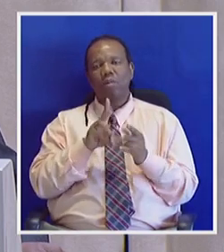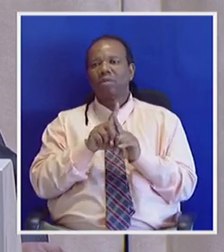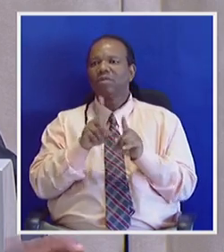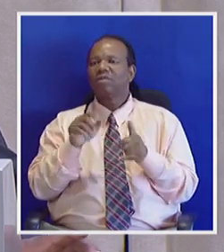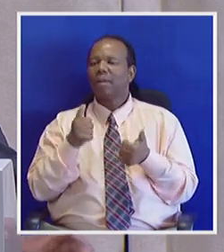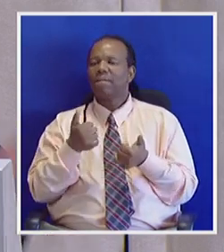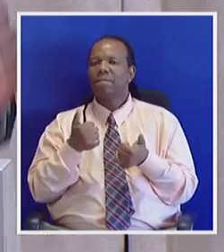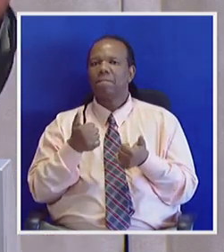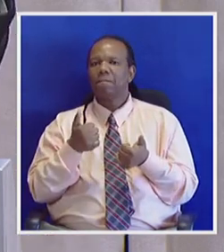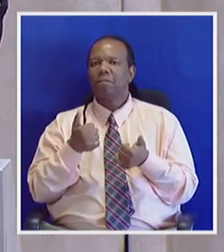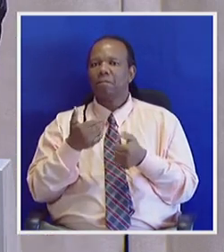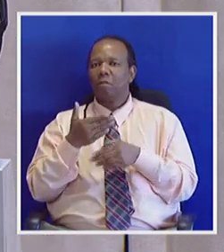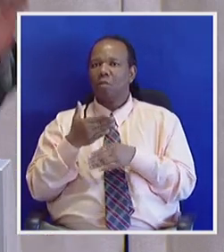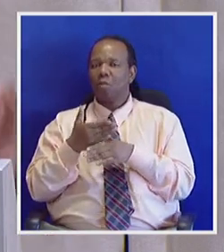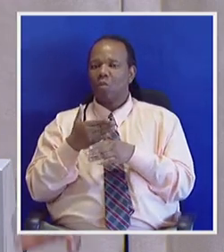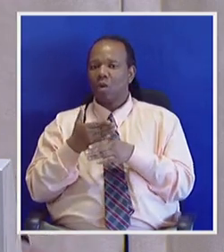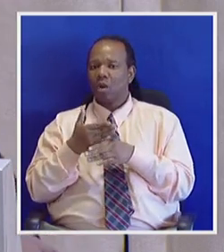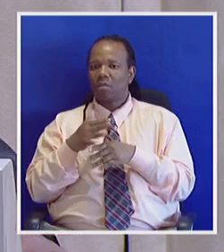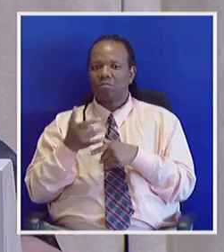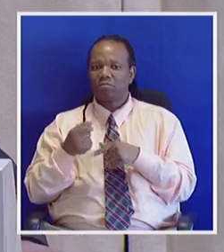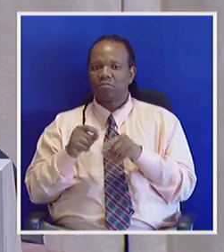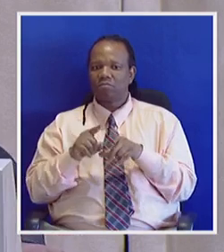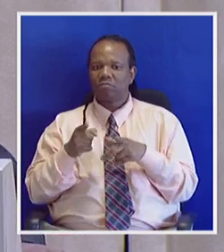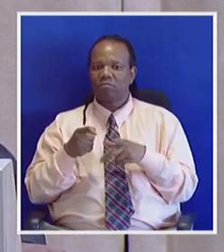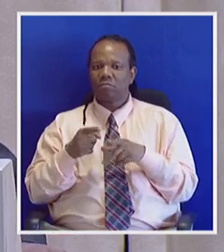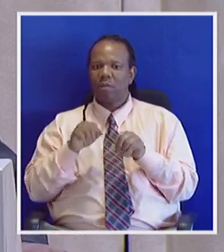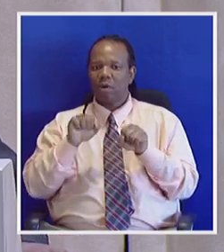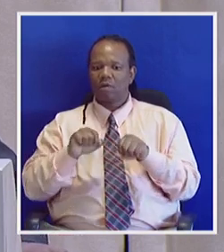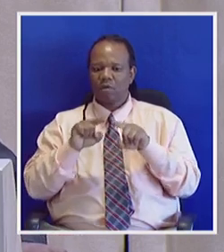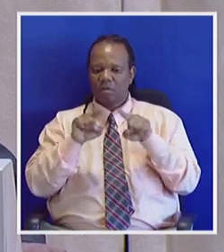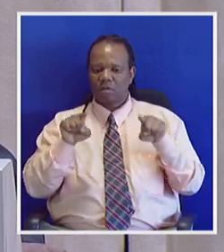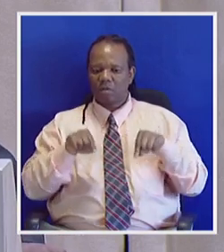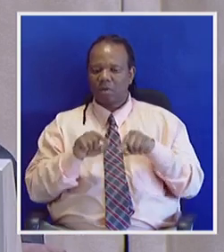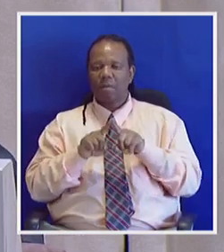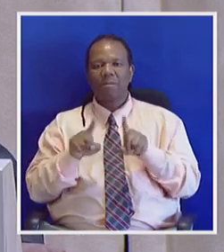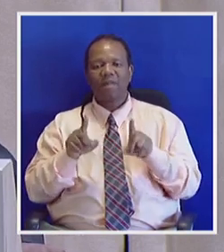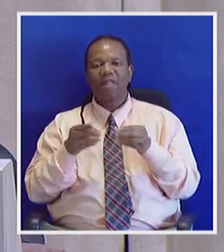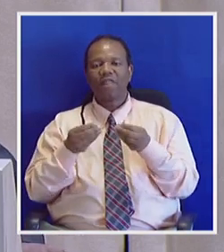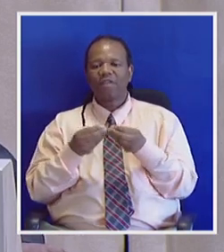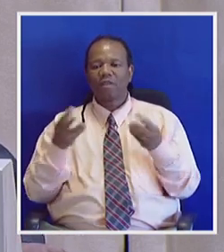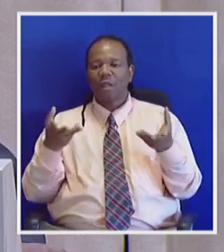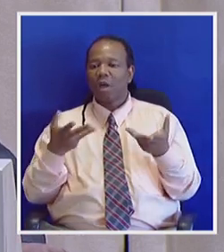proper permits, but they are becoming